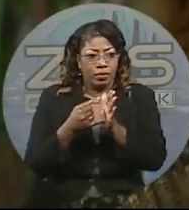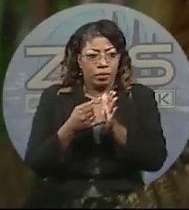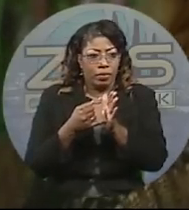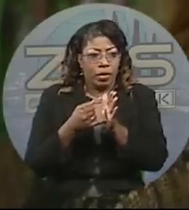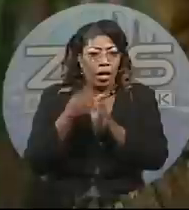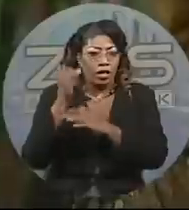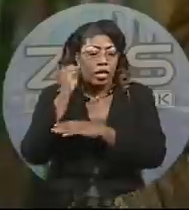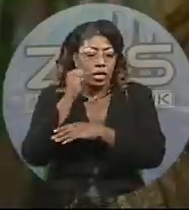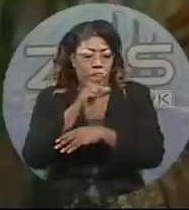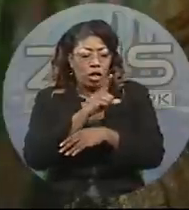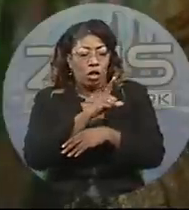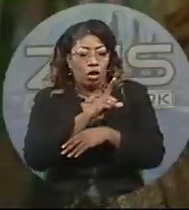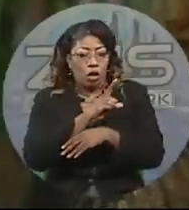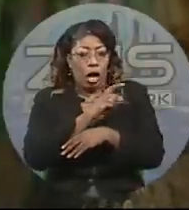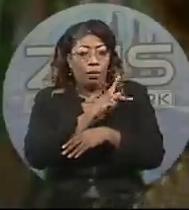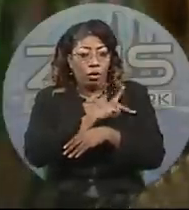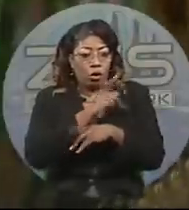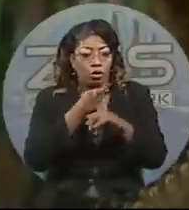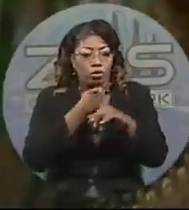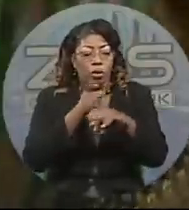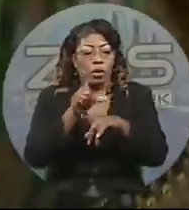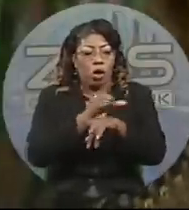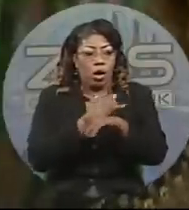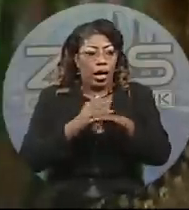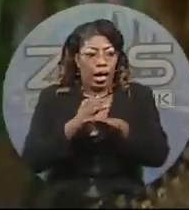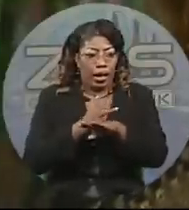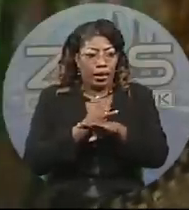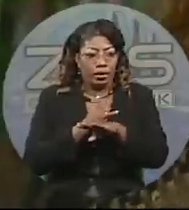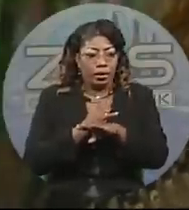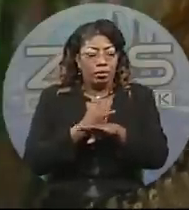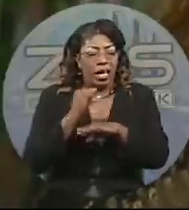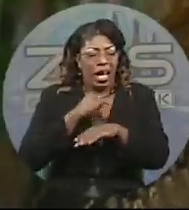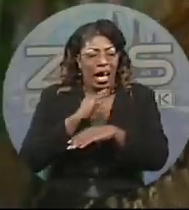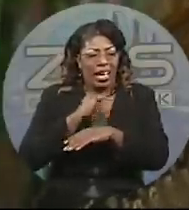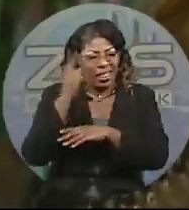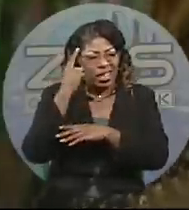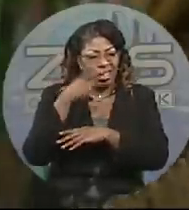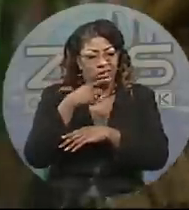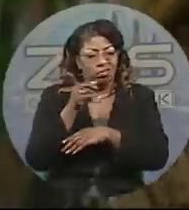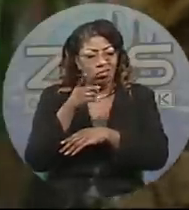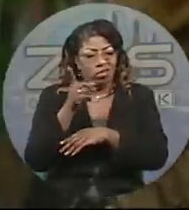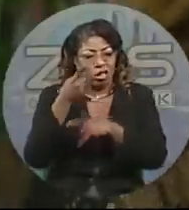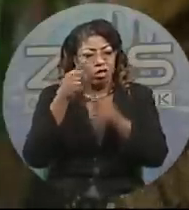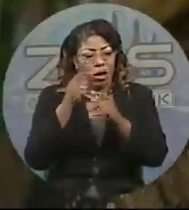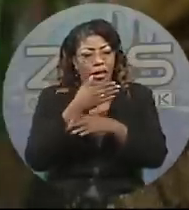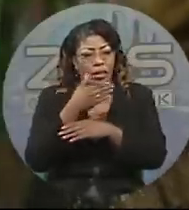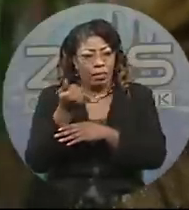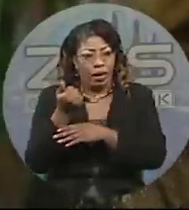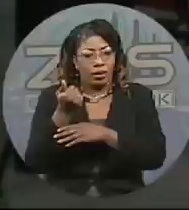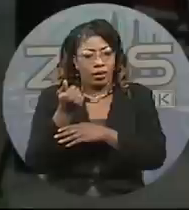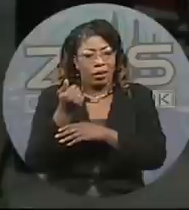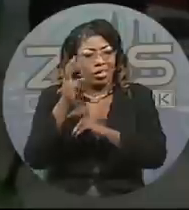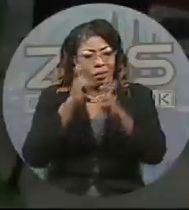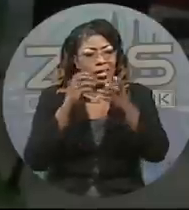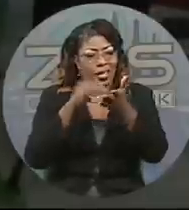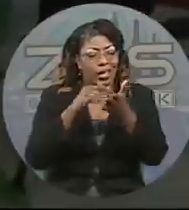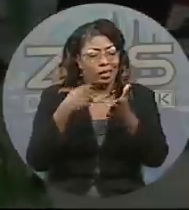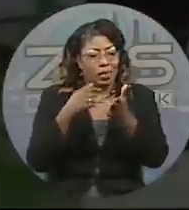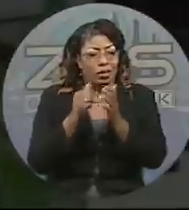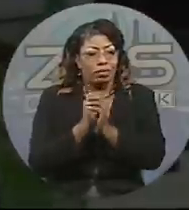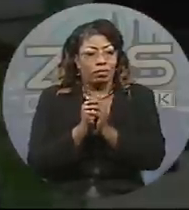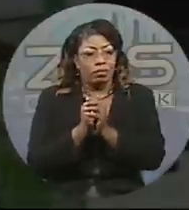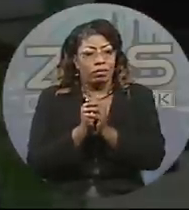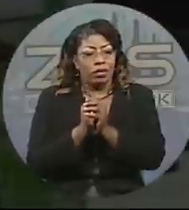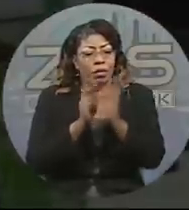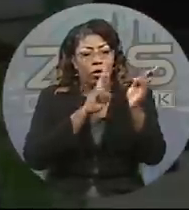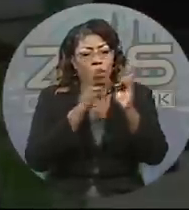Knowles representing Long Island. I think they should try their best, considering they're going against me. Be sure to tune